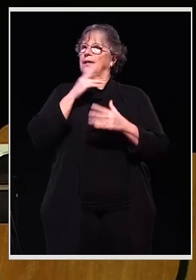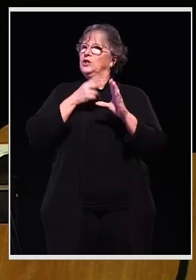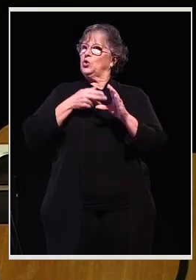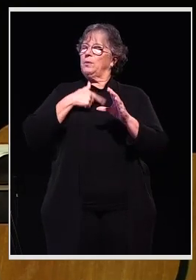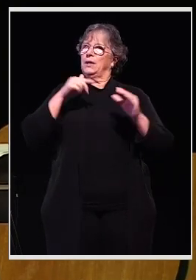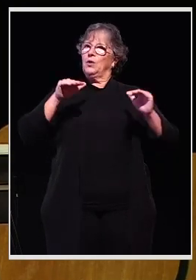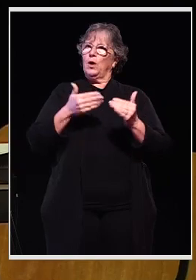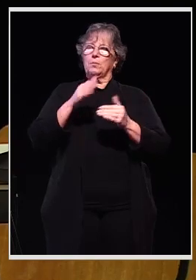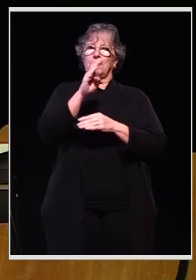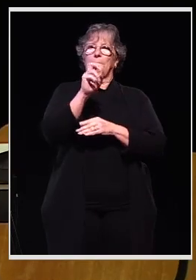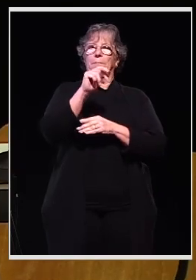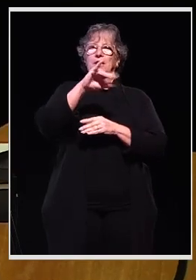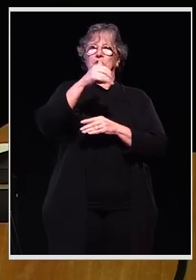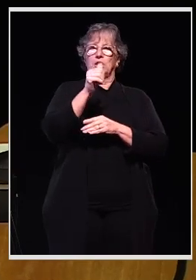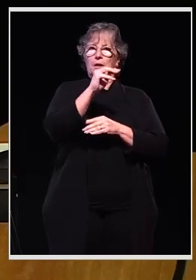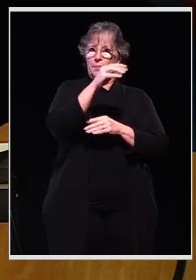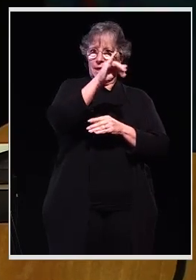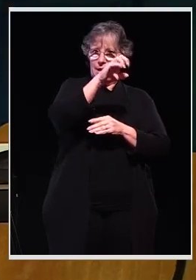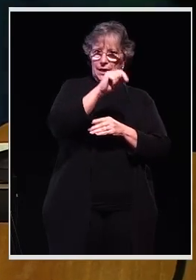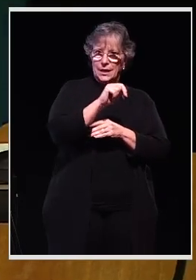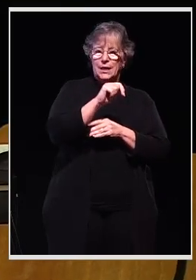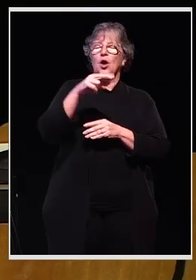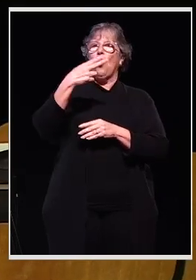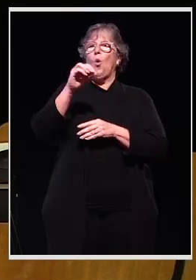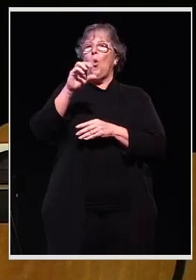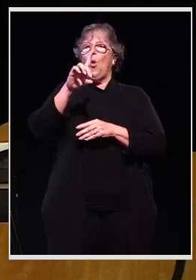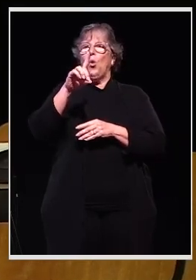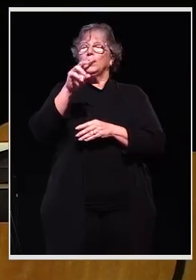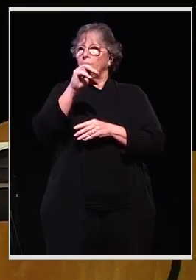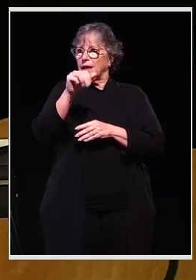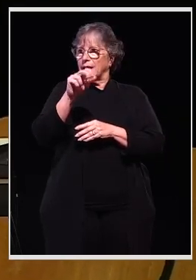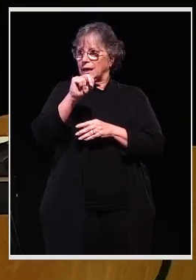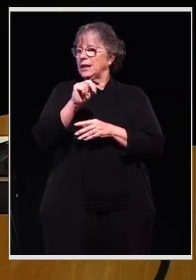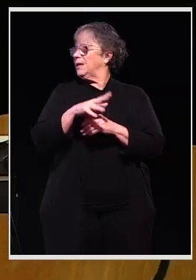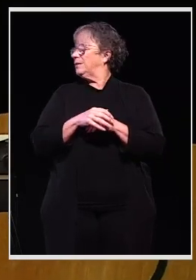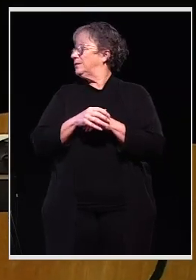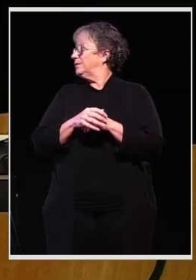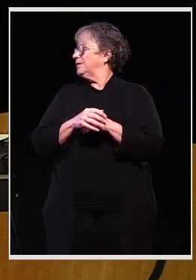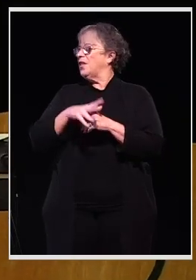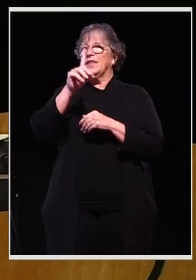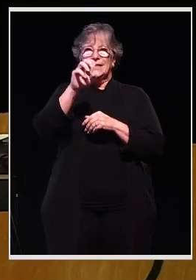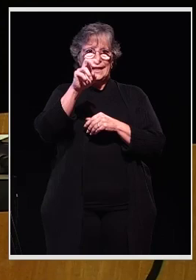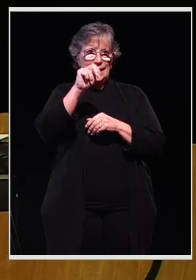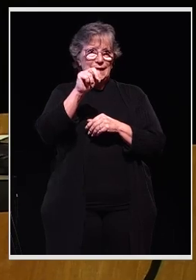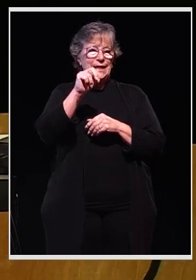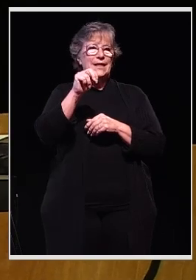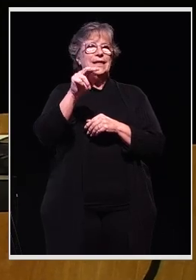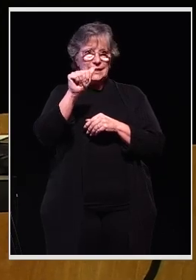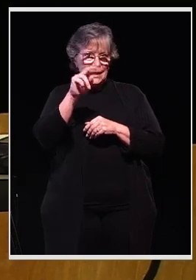welcoming Benjamin Holton, the Ronald P. Lynch Dean of the College of Agriculture and Life Sciences at Cornell